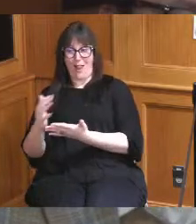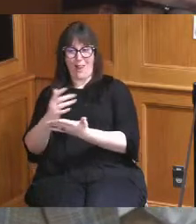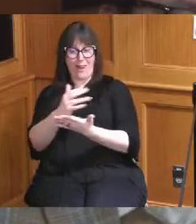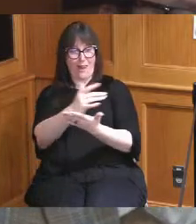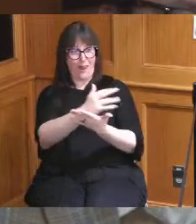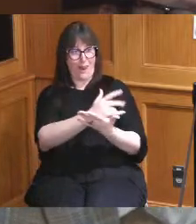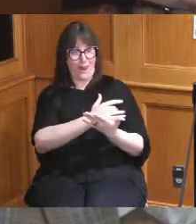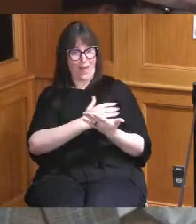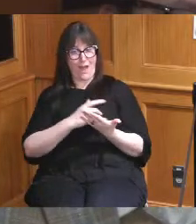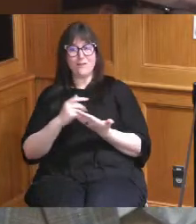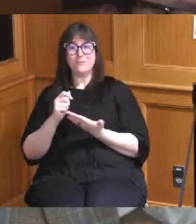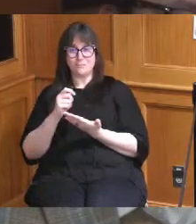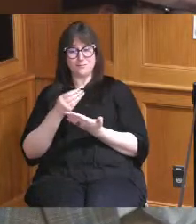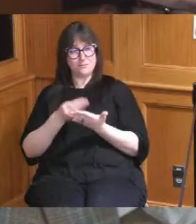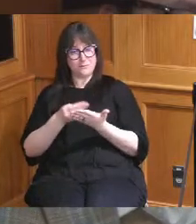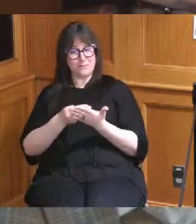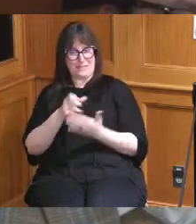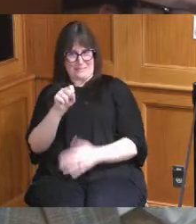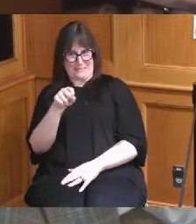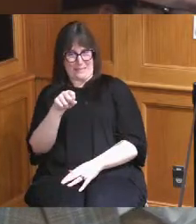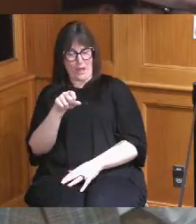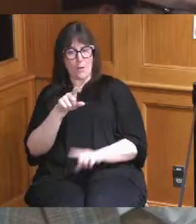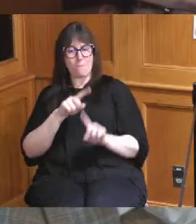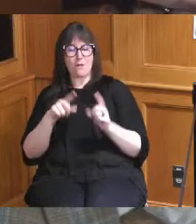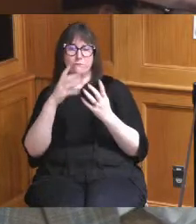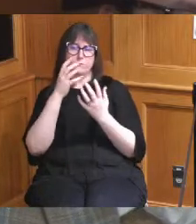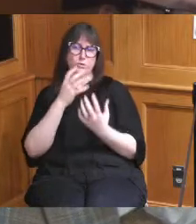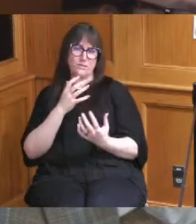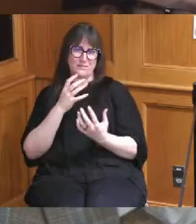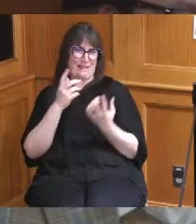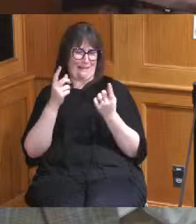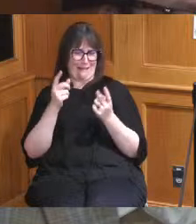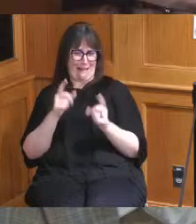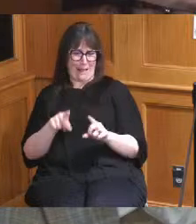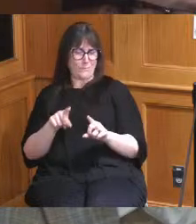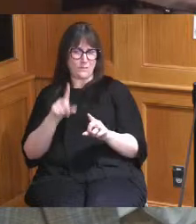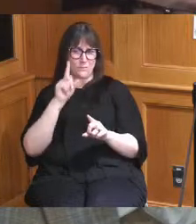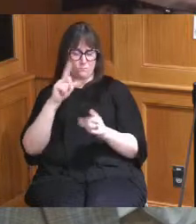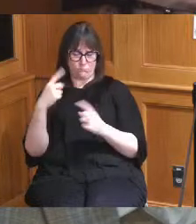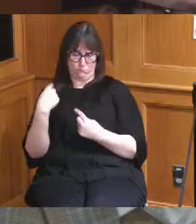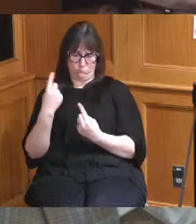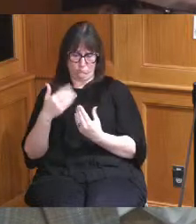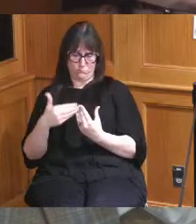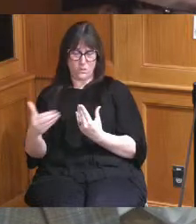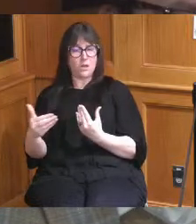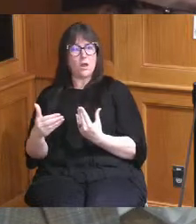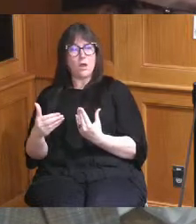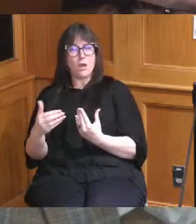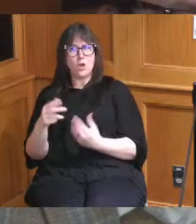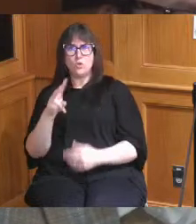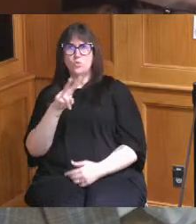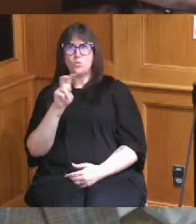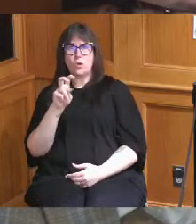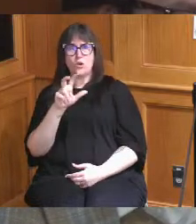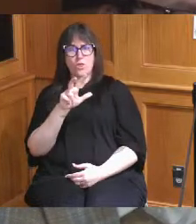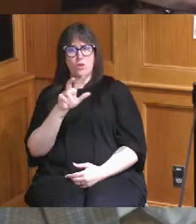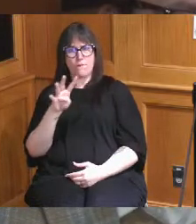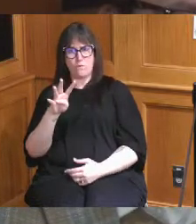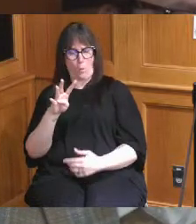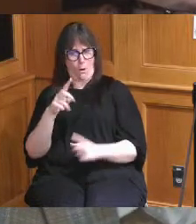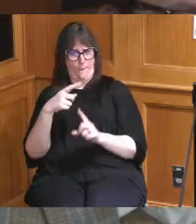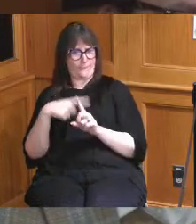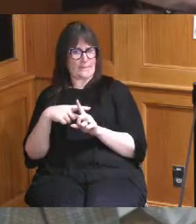diverse dollars. But unfortunately, for too long, we've been in existence for 234 plus years